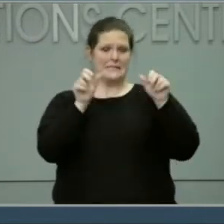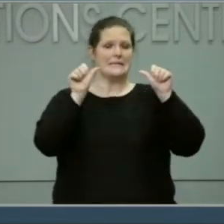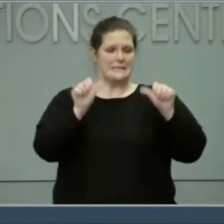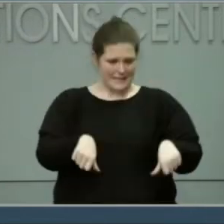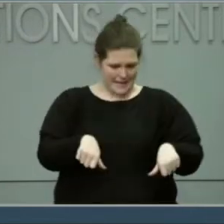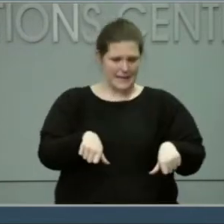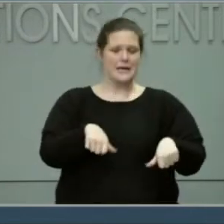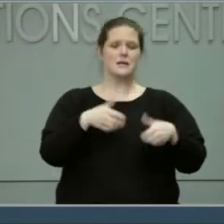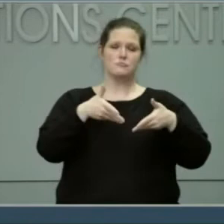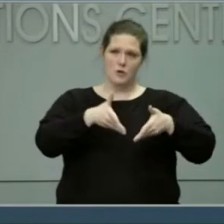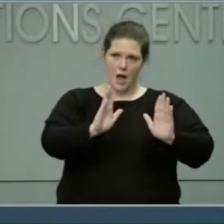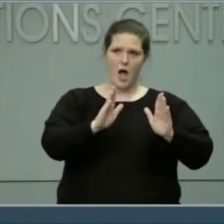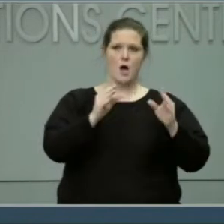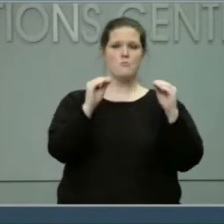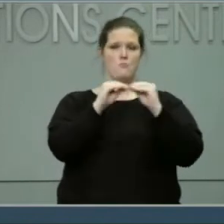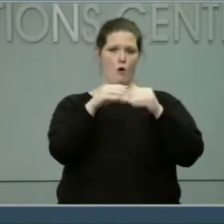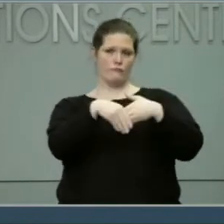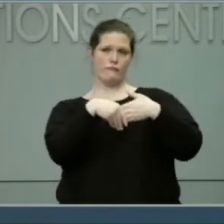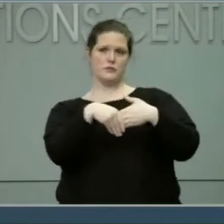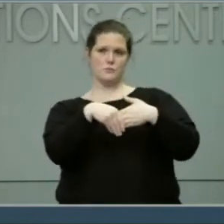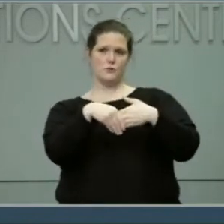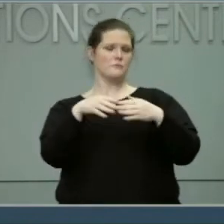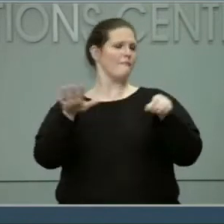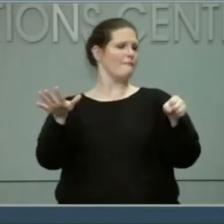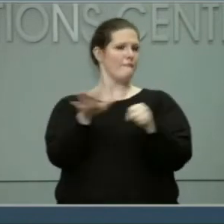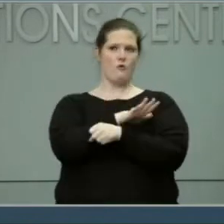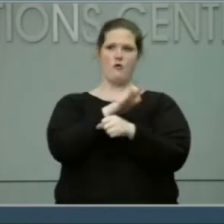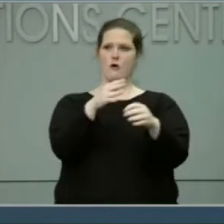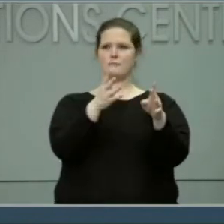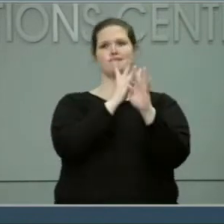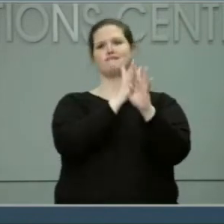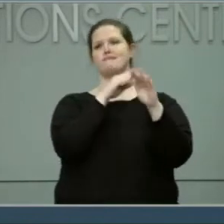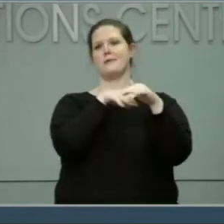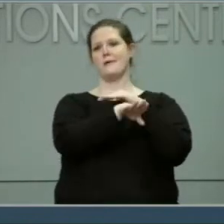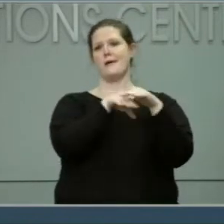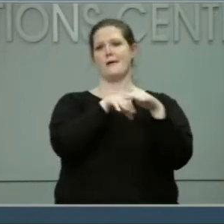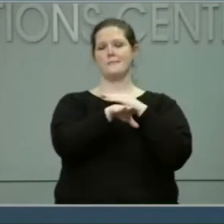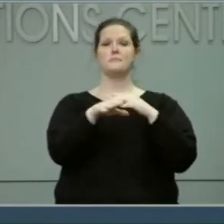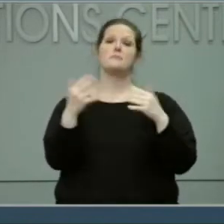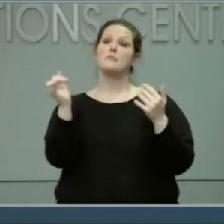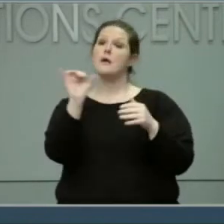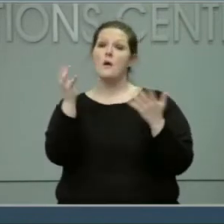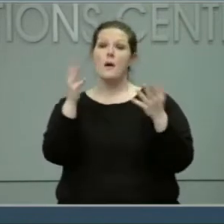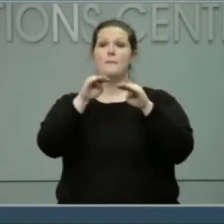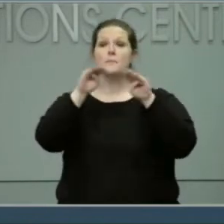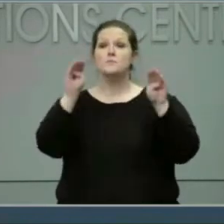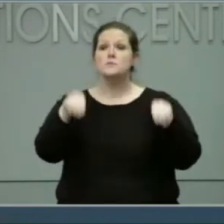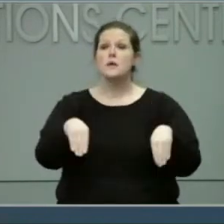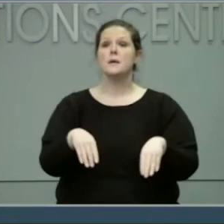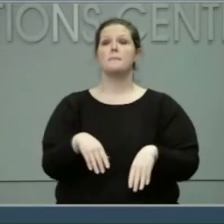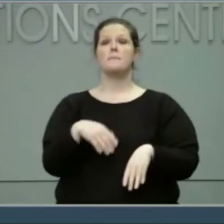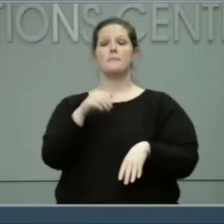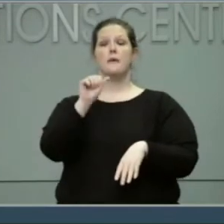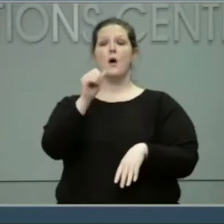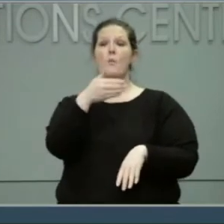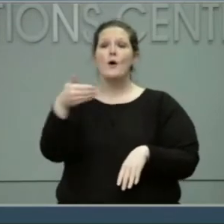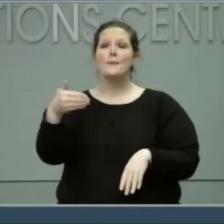They include museums, aquariums, retail businesses and shops, salons, and personal care